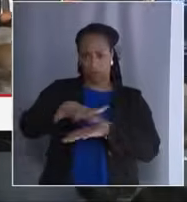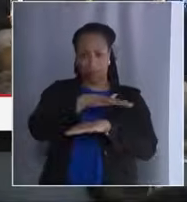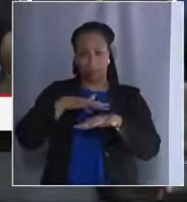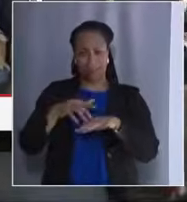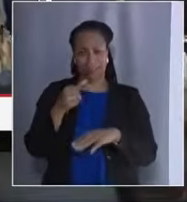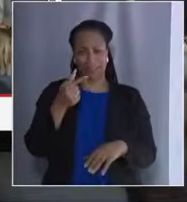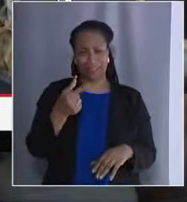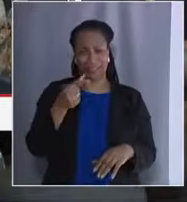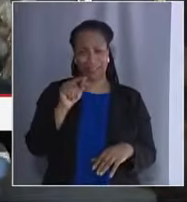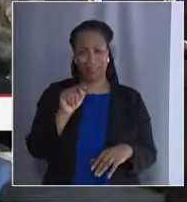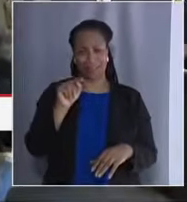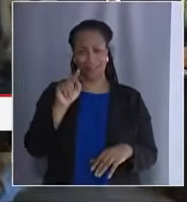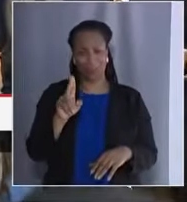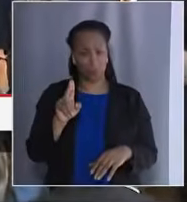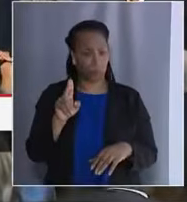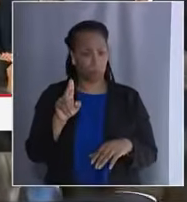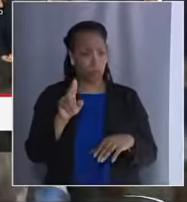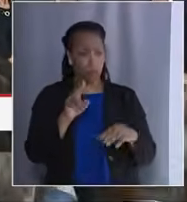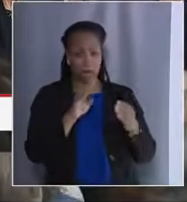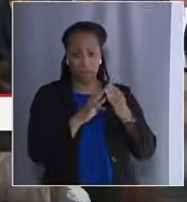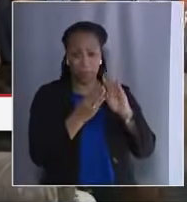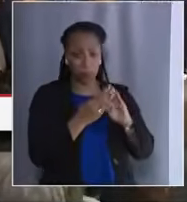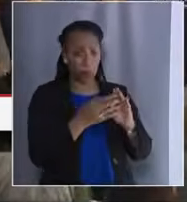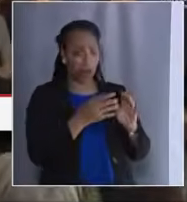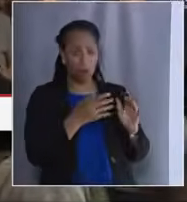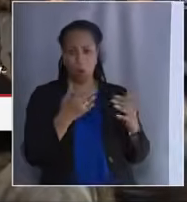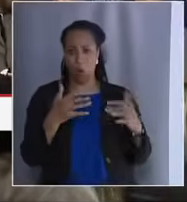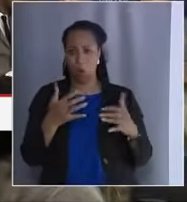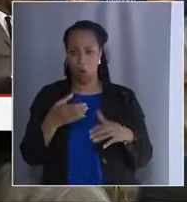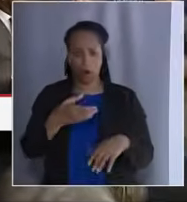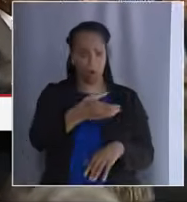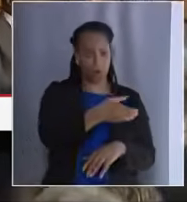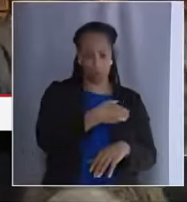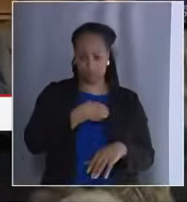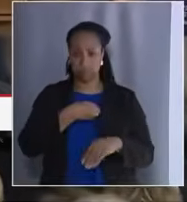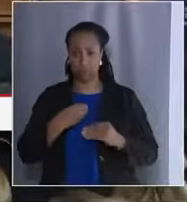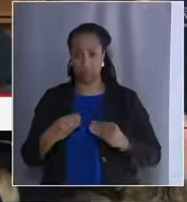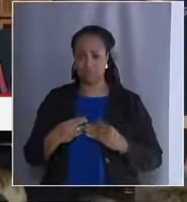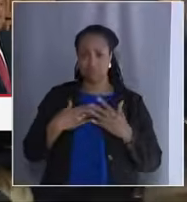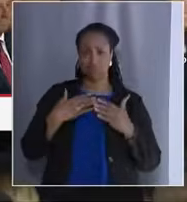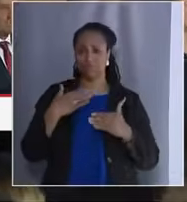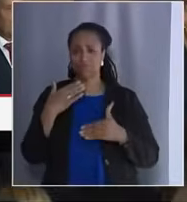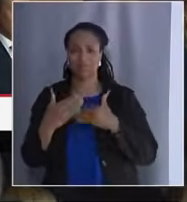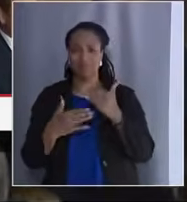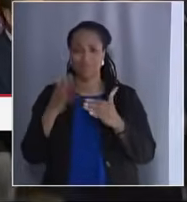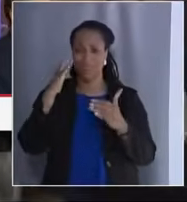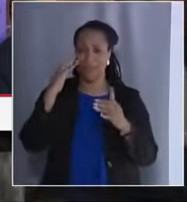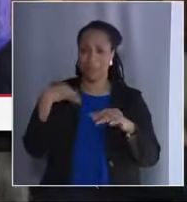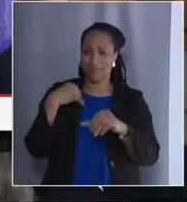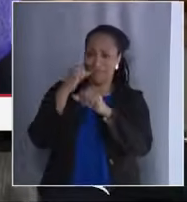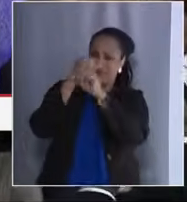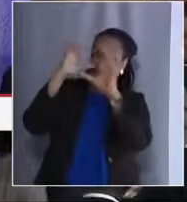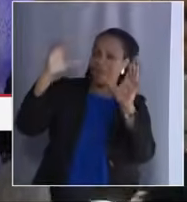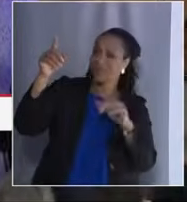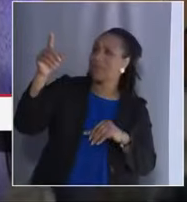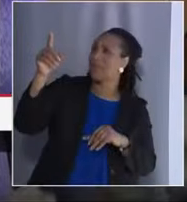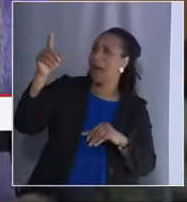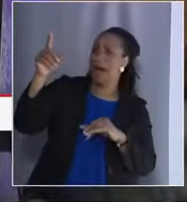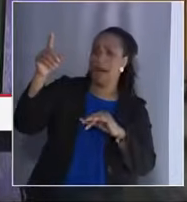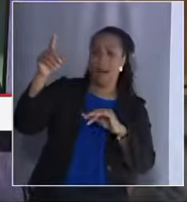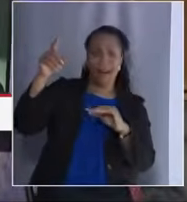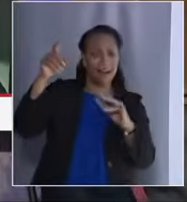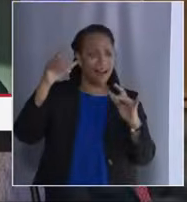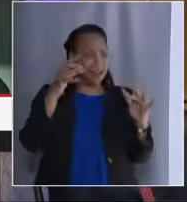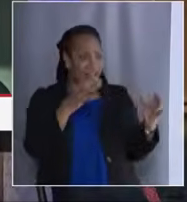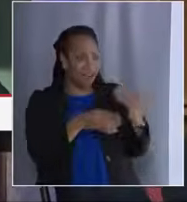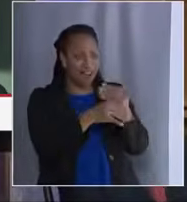incredibly empowering, and it's fueling this vision that we have for the future, and it's literally allowing us to see